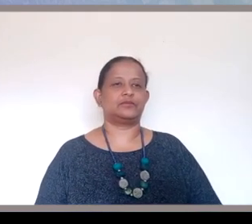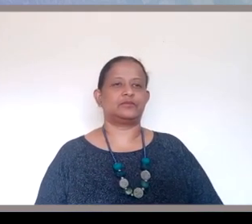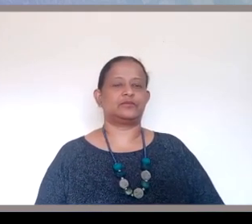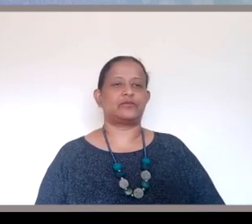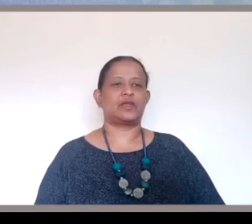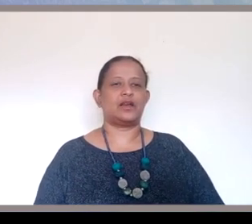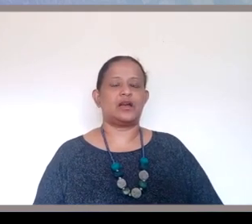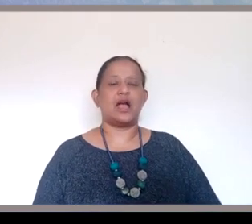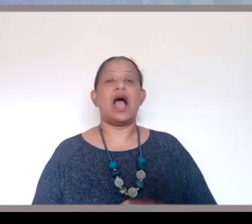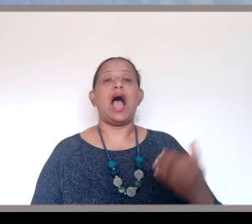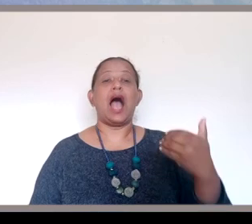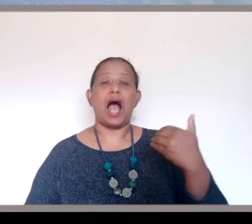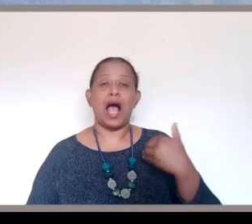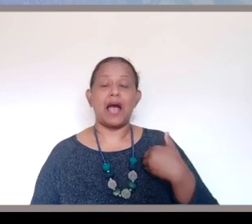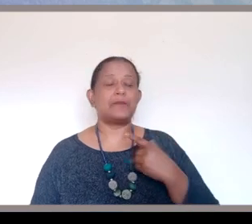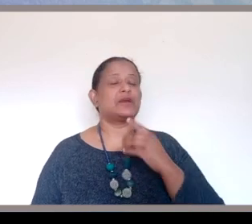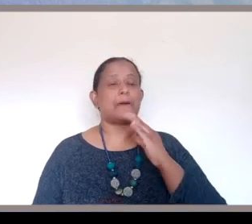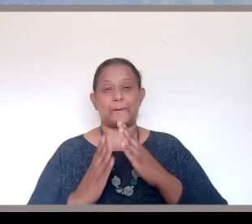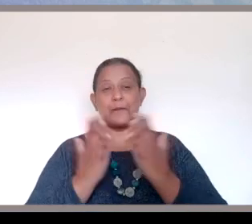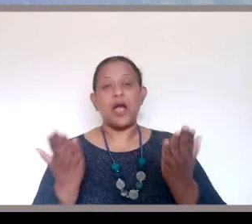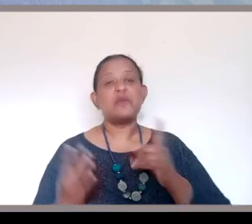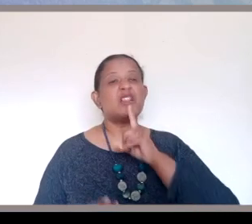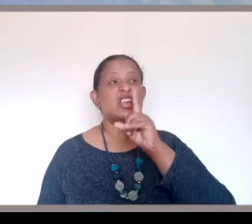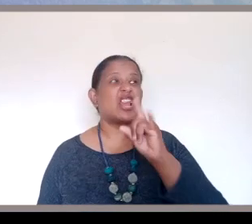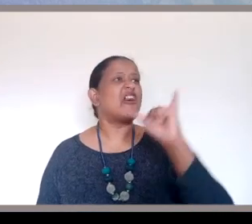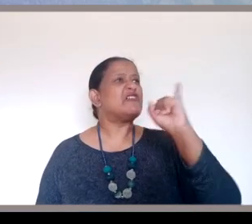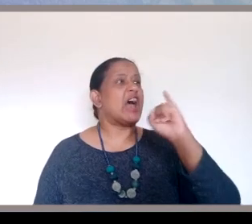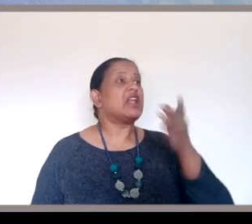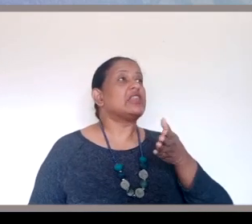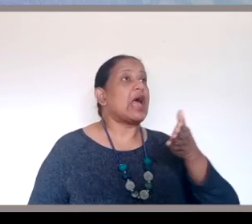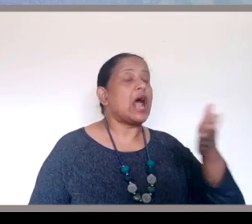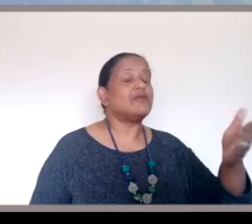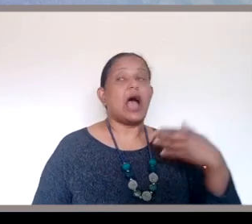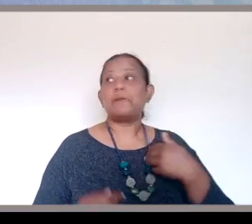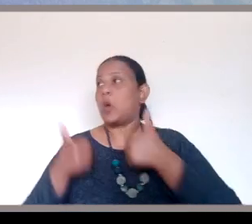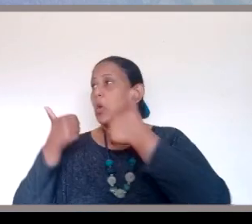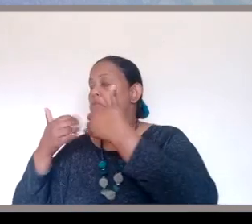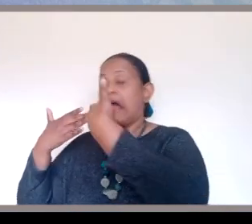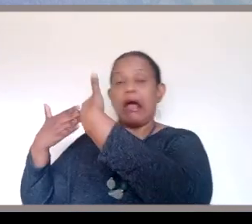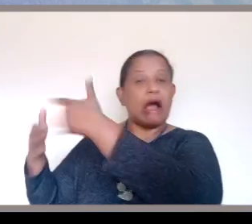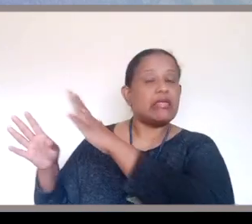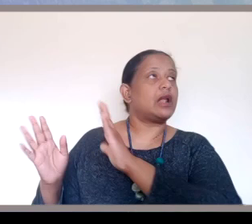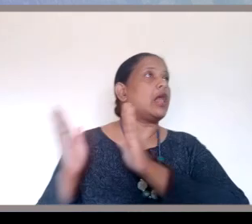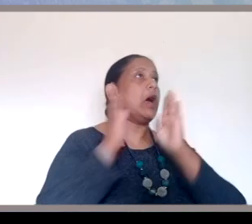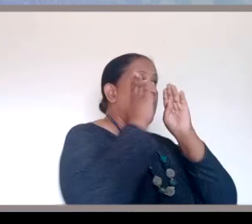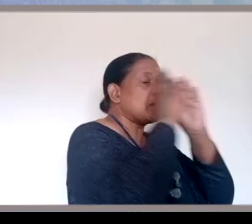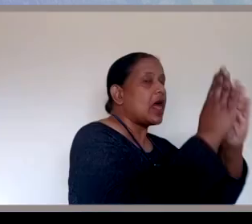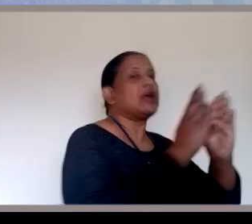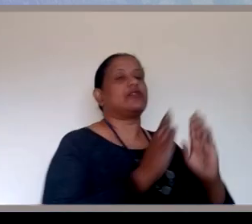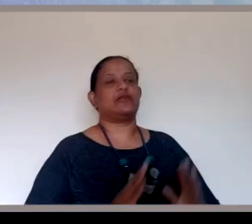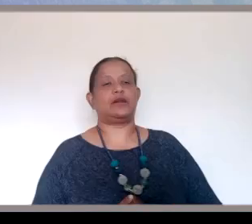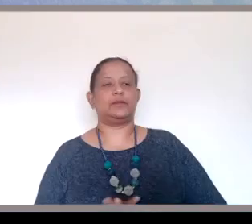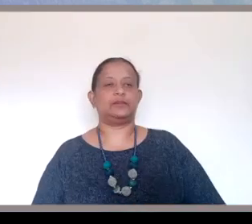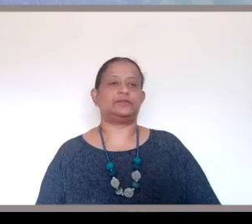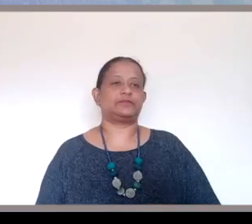is always a distraction. It's a distraction to do something worse than something better.